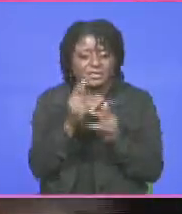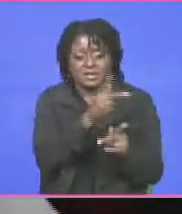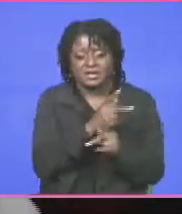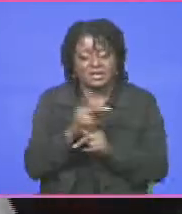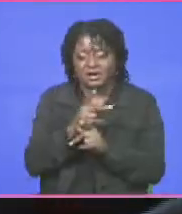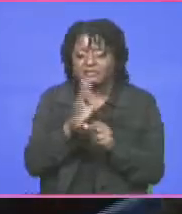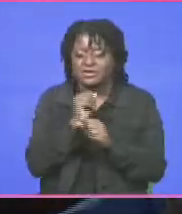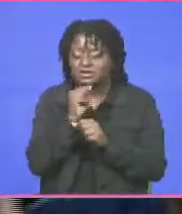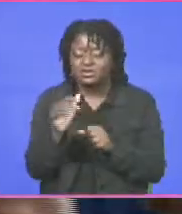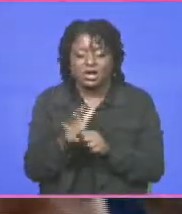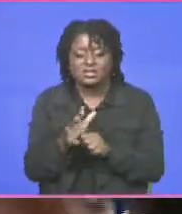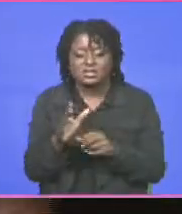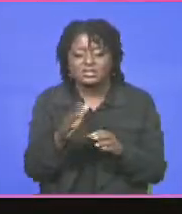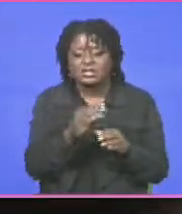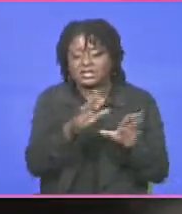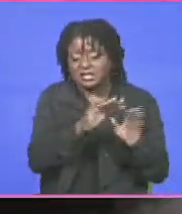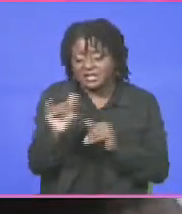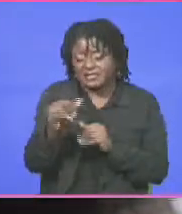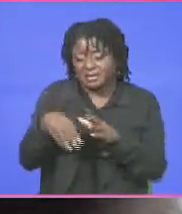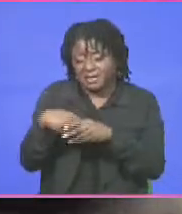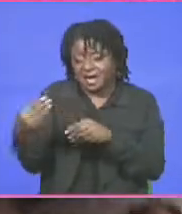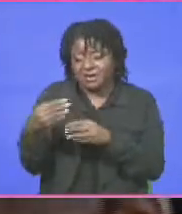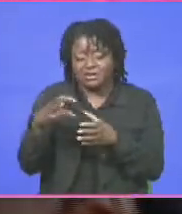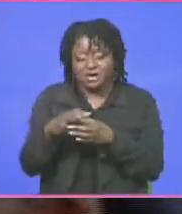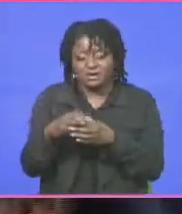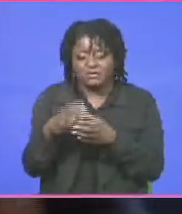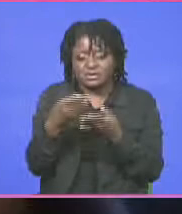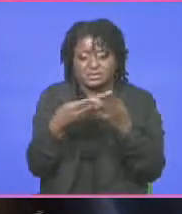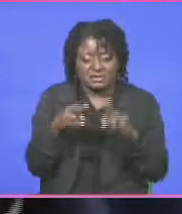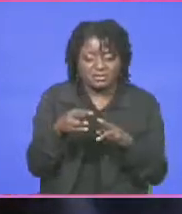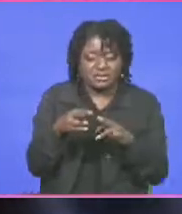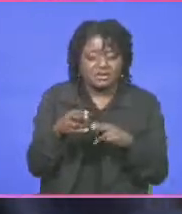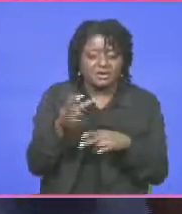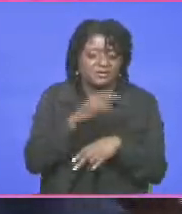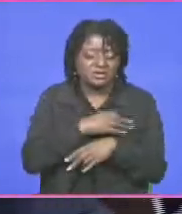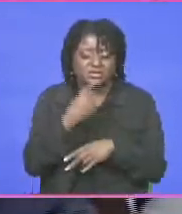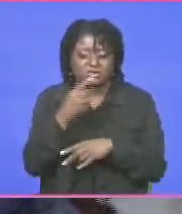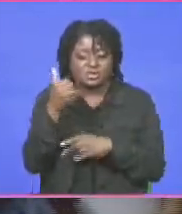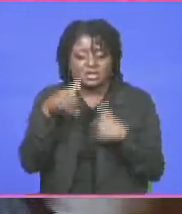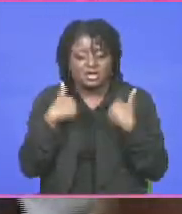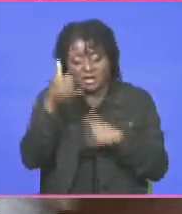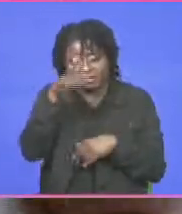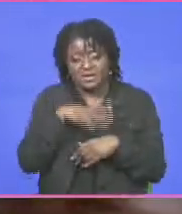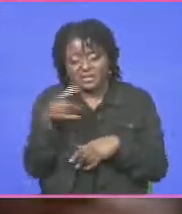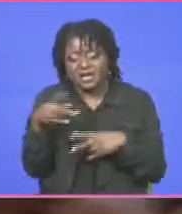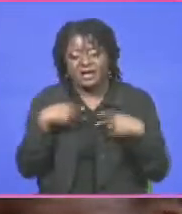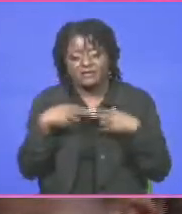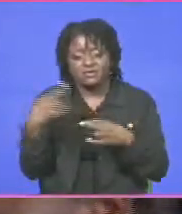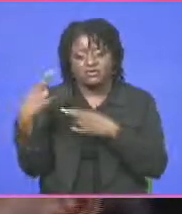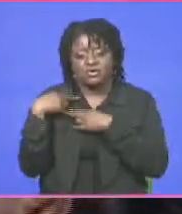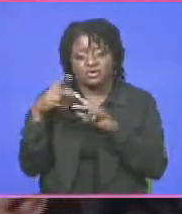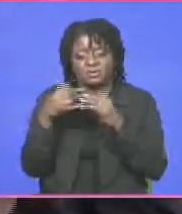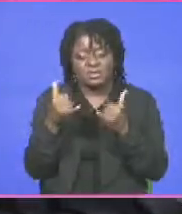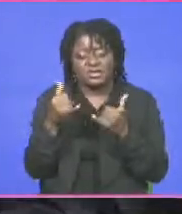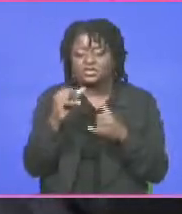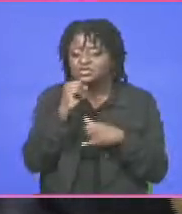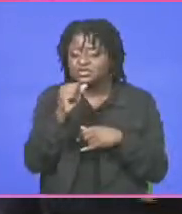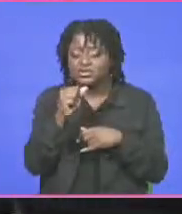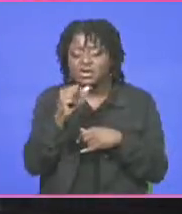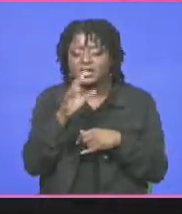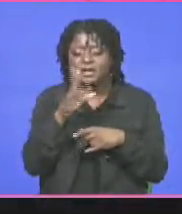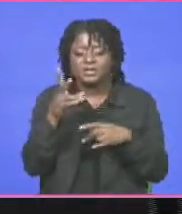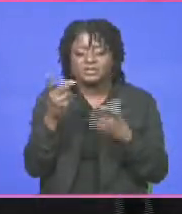Careful not to leave them out of the equation, Ferguson told the young men they have a role to play and should definitely not be engaged in